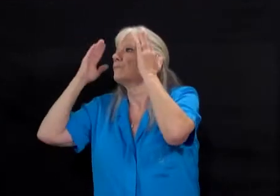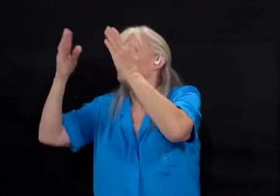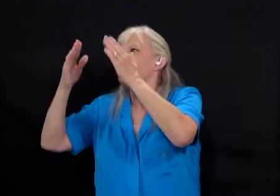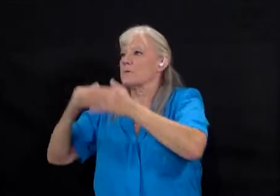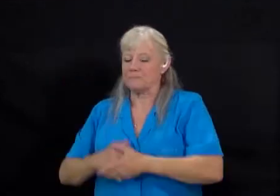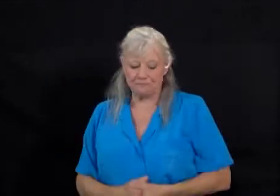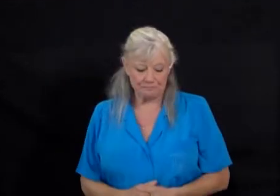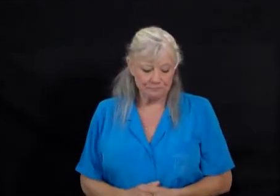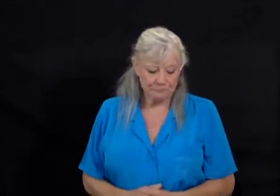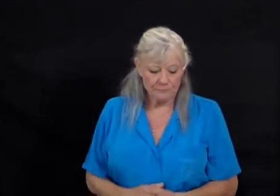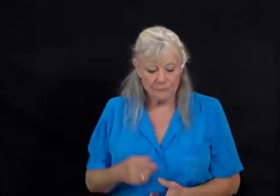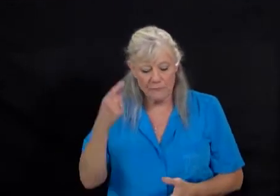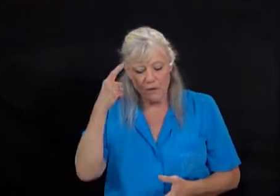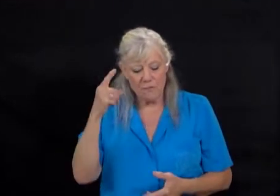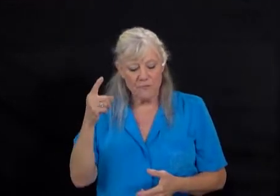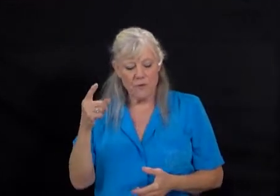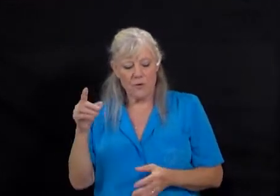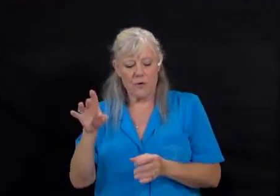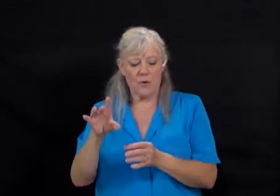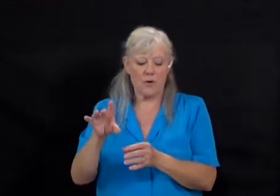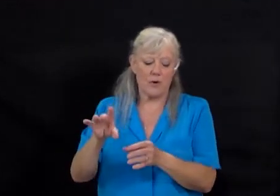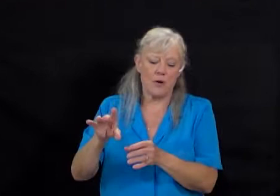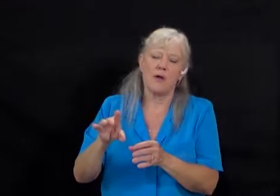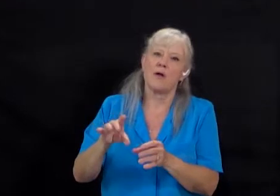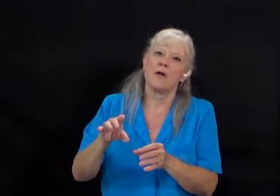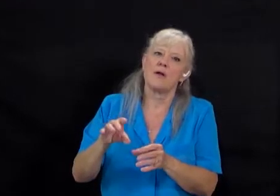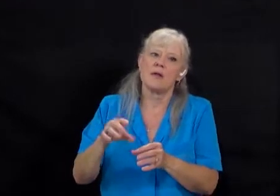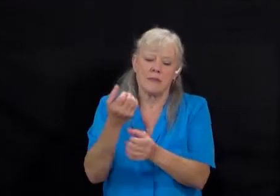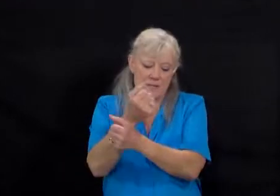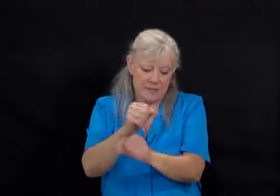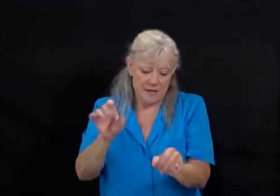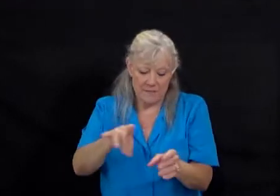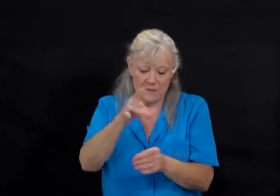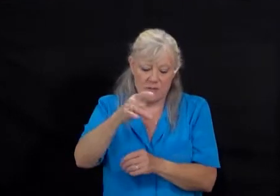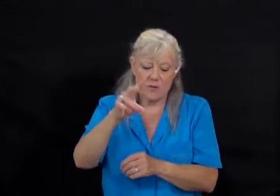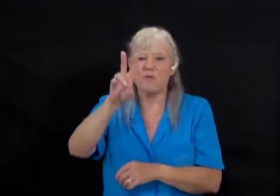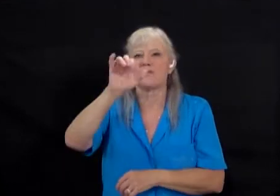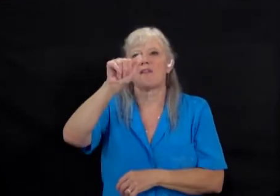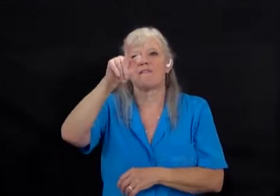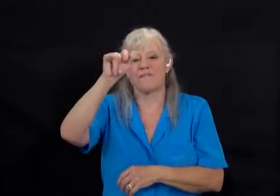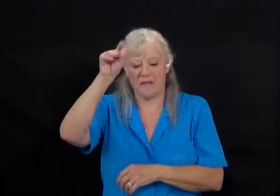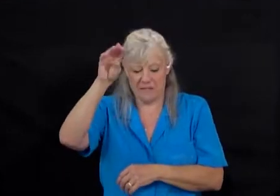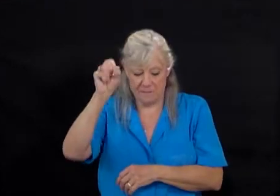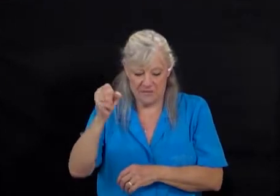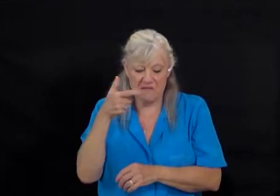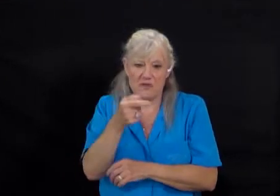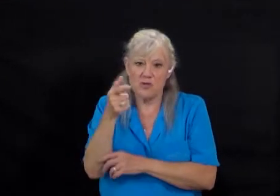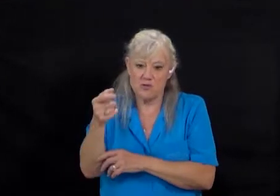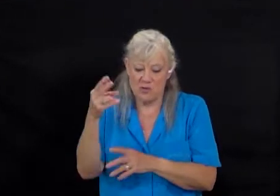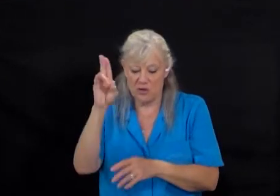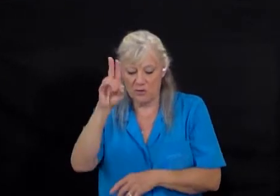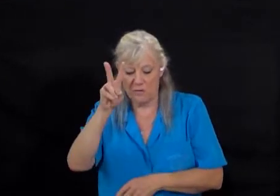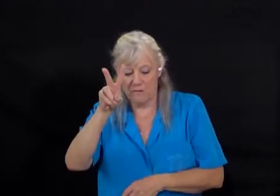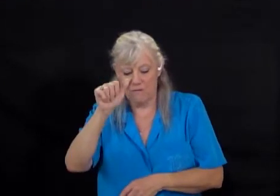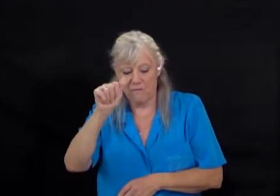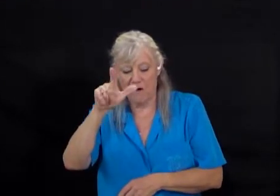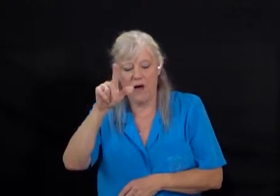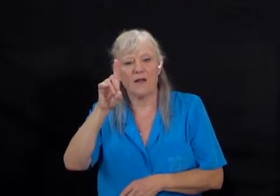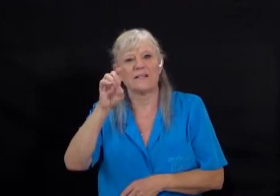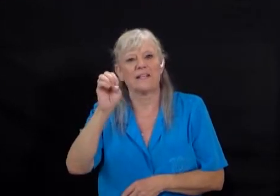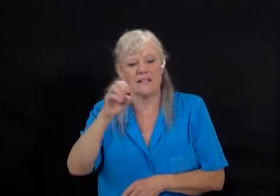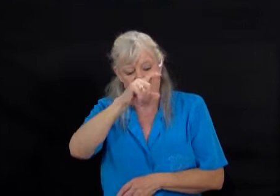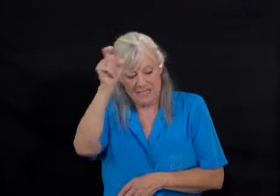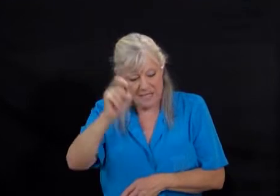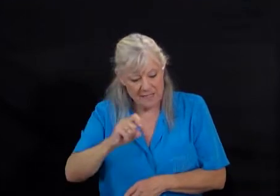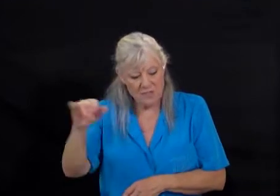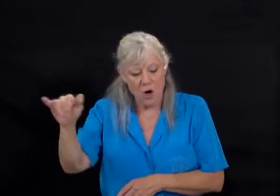prayers. For the repose of the souls of the victims of the mass shootings in Uvalde, Texas, as well as for the consolation